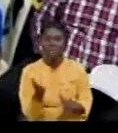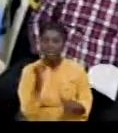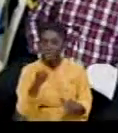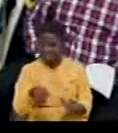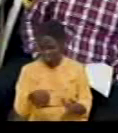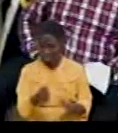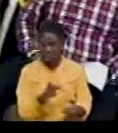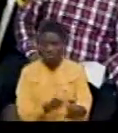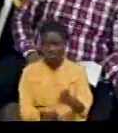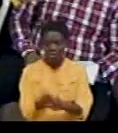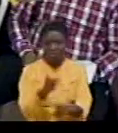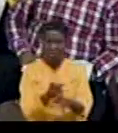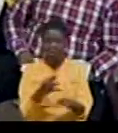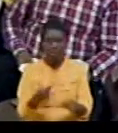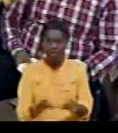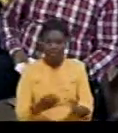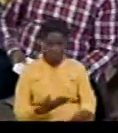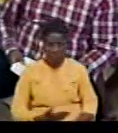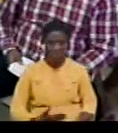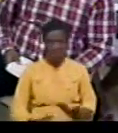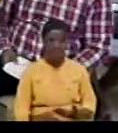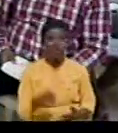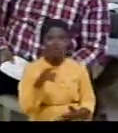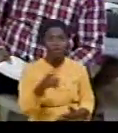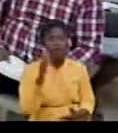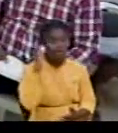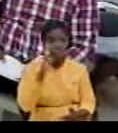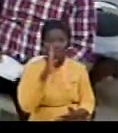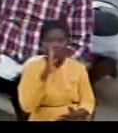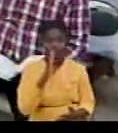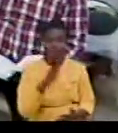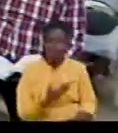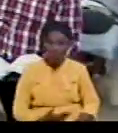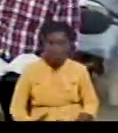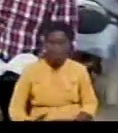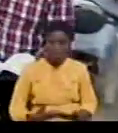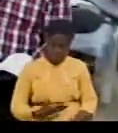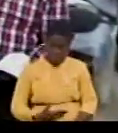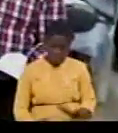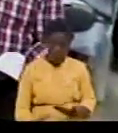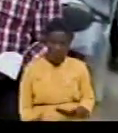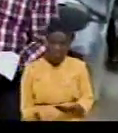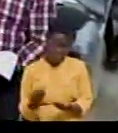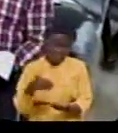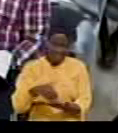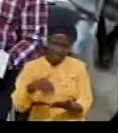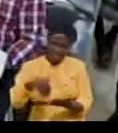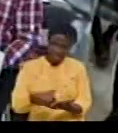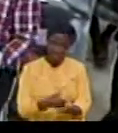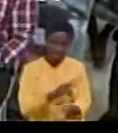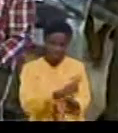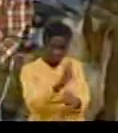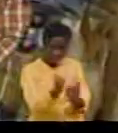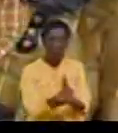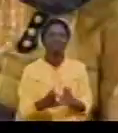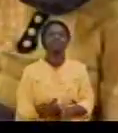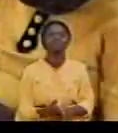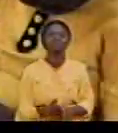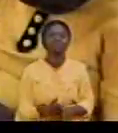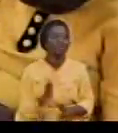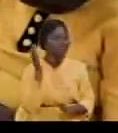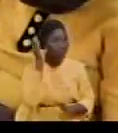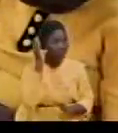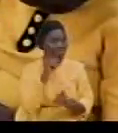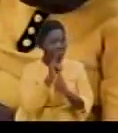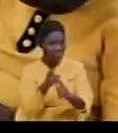birth. You will be born again. I didn't hear your answer. I said,